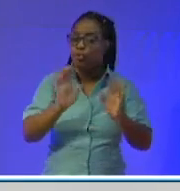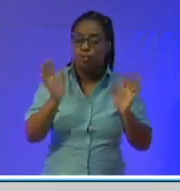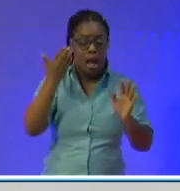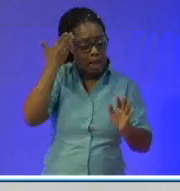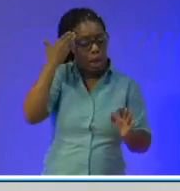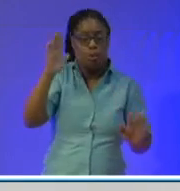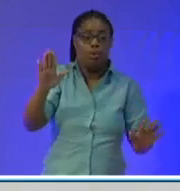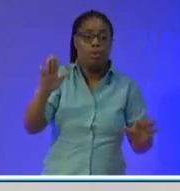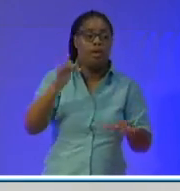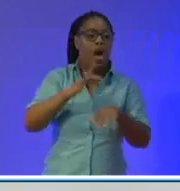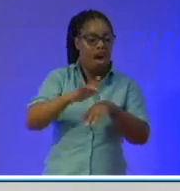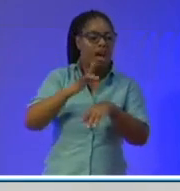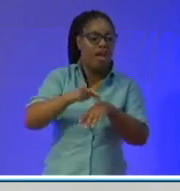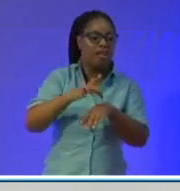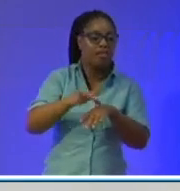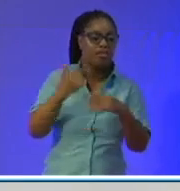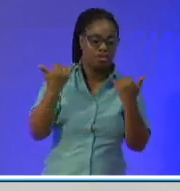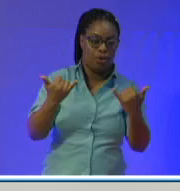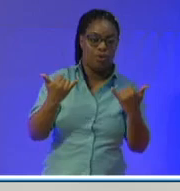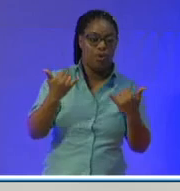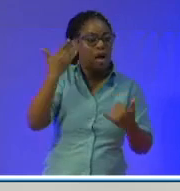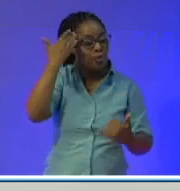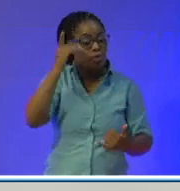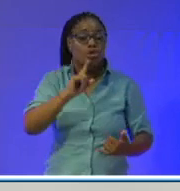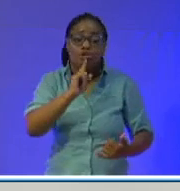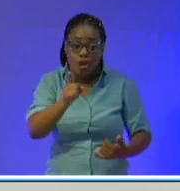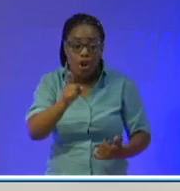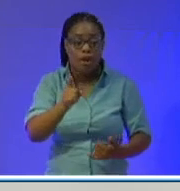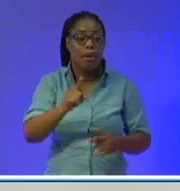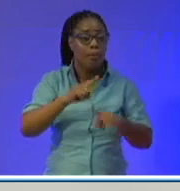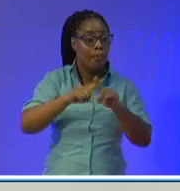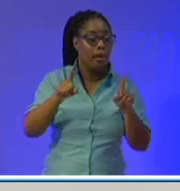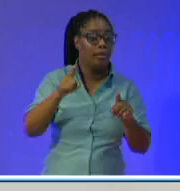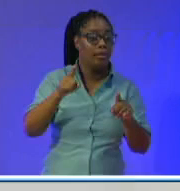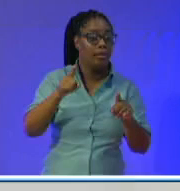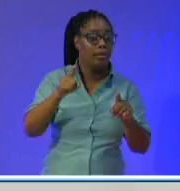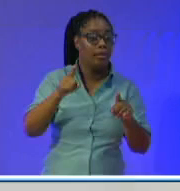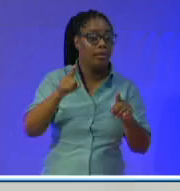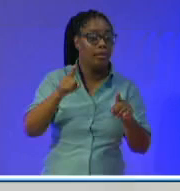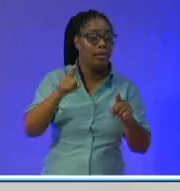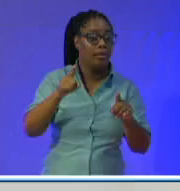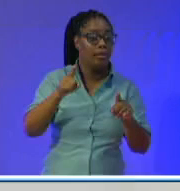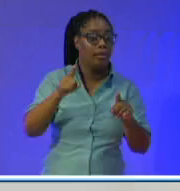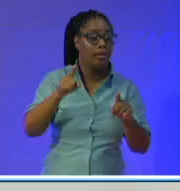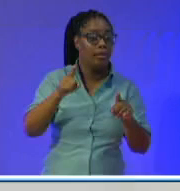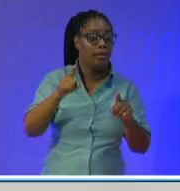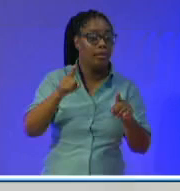more virulent, so we're going to need to keep our guard up. Right, okay.